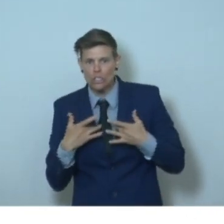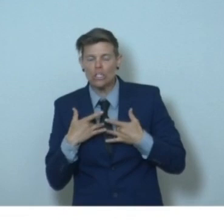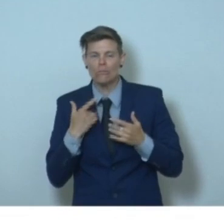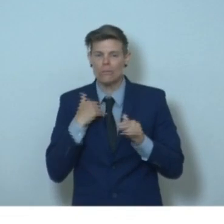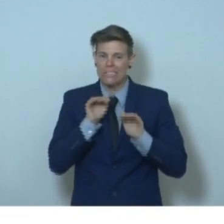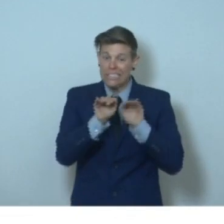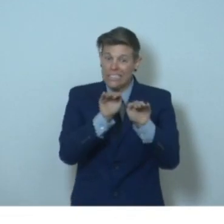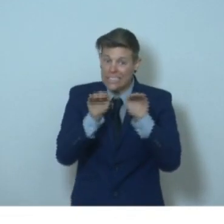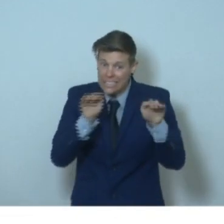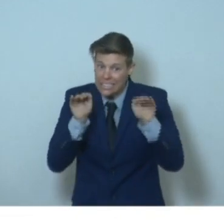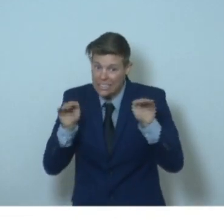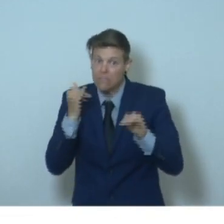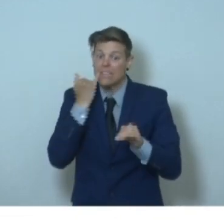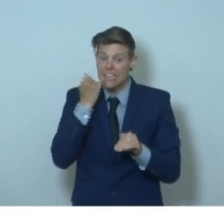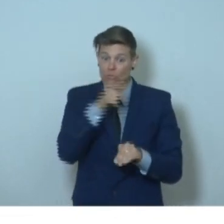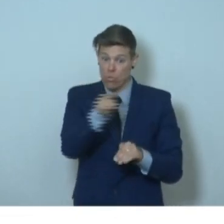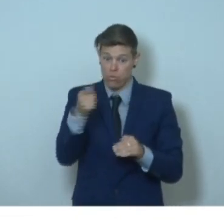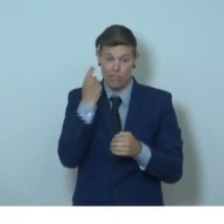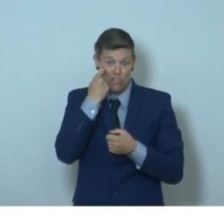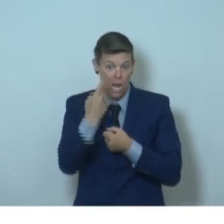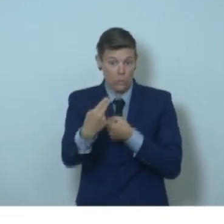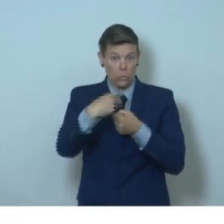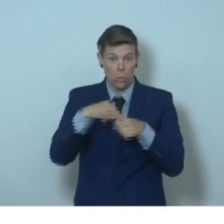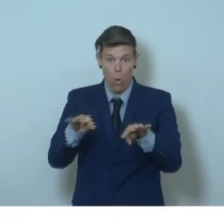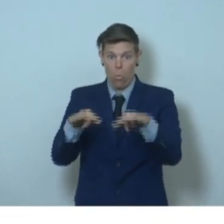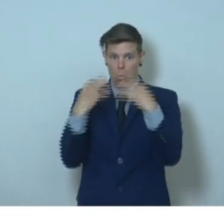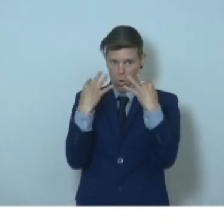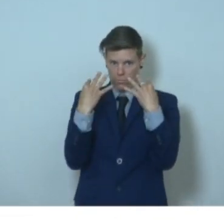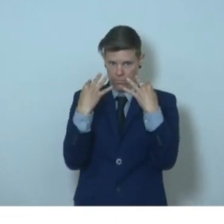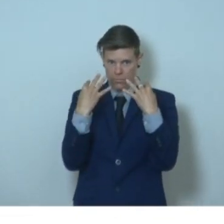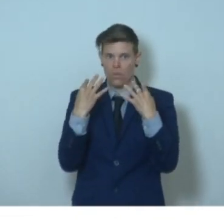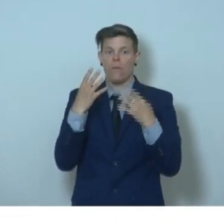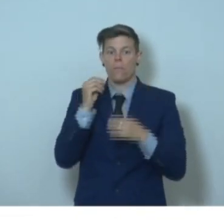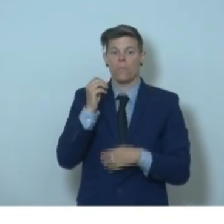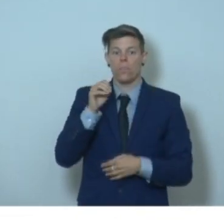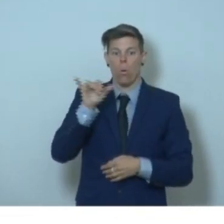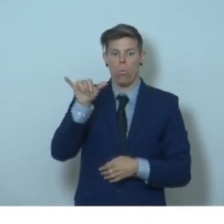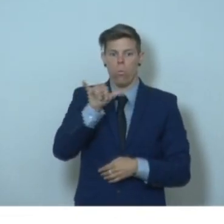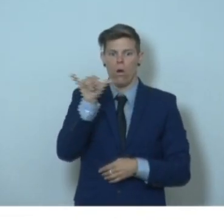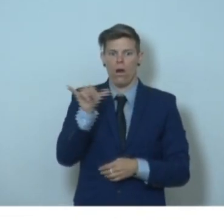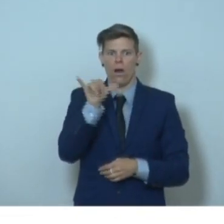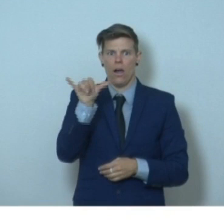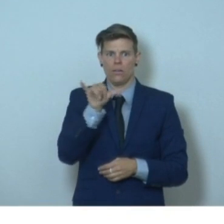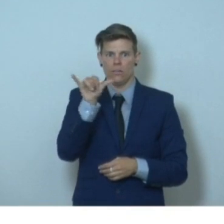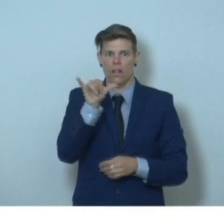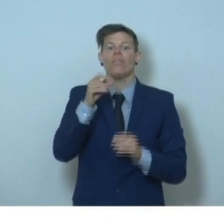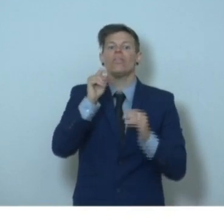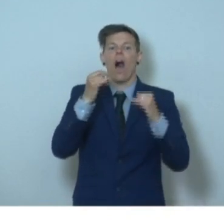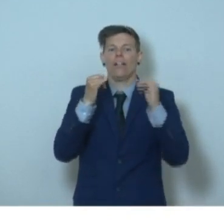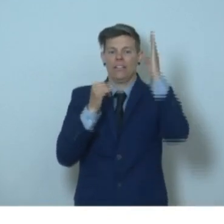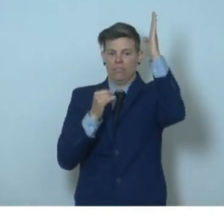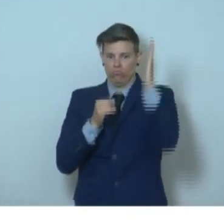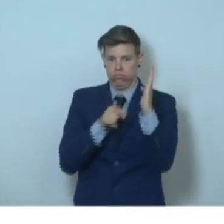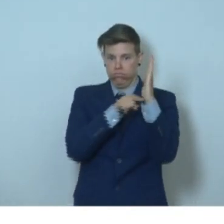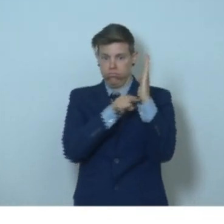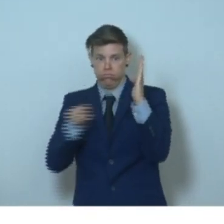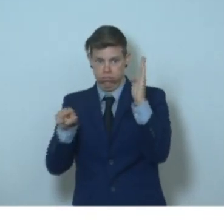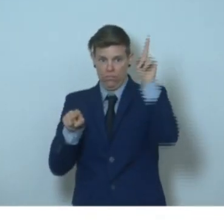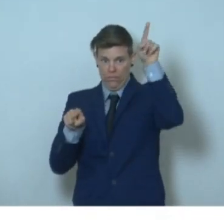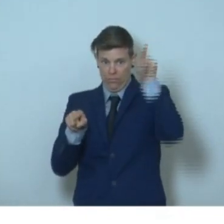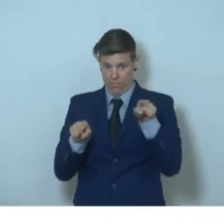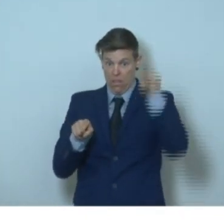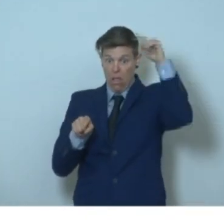new, on the y-axis we have the number of cases per day. And in order to make sense of this, we take a 7-day